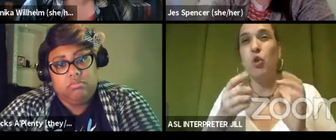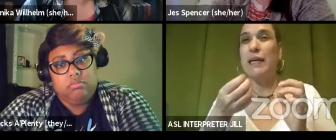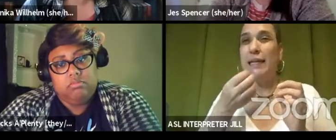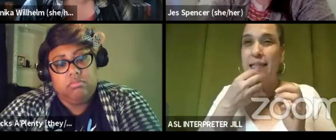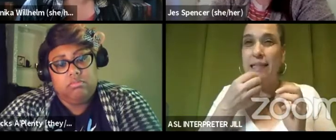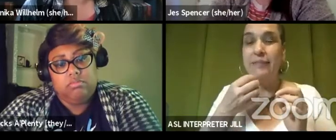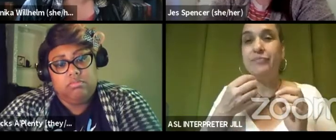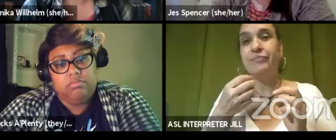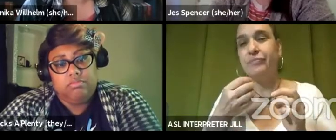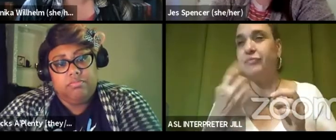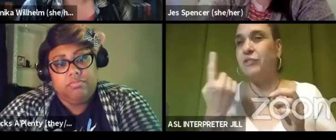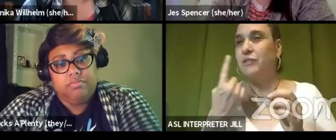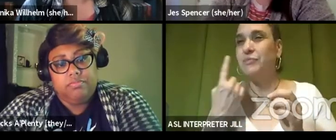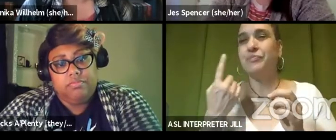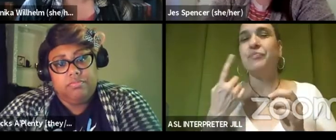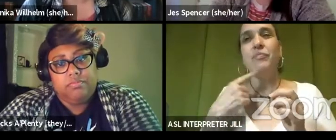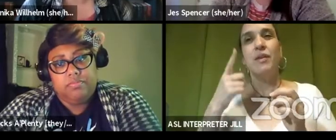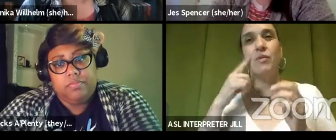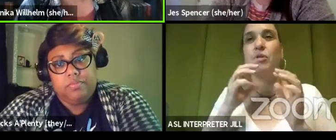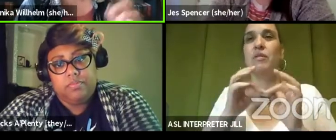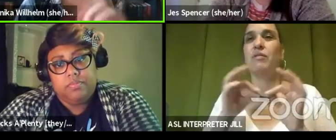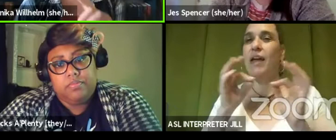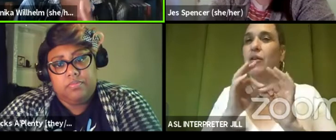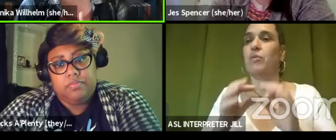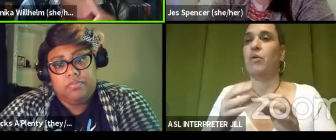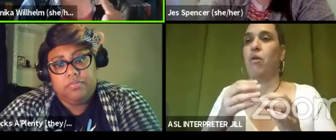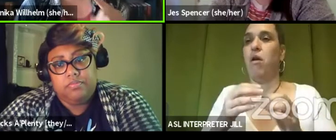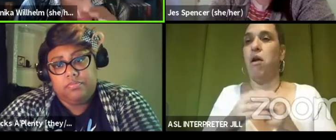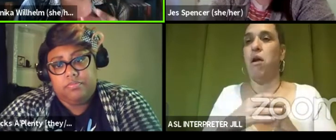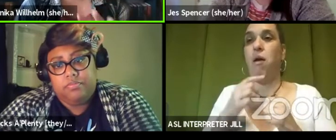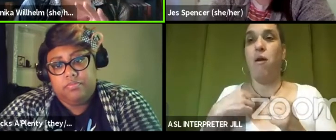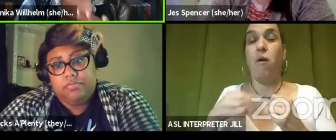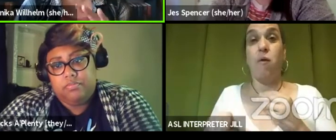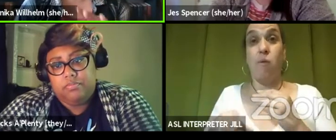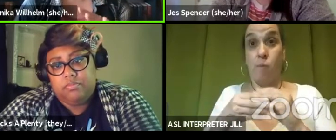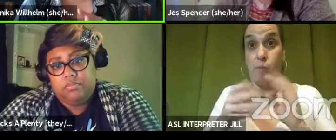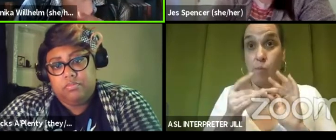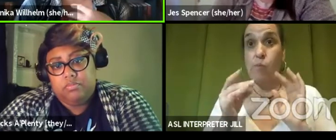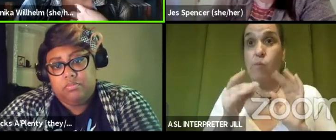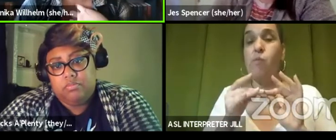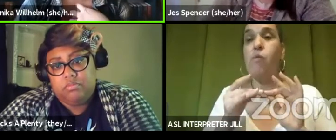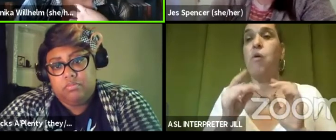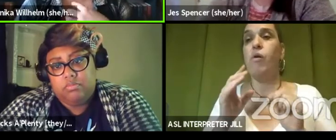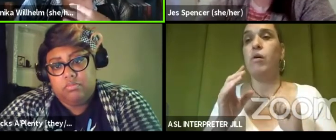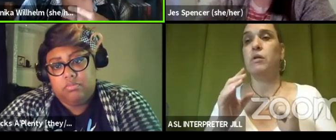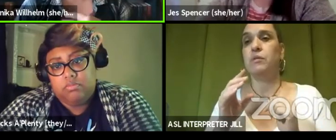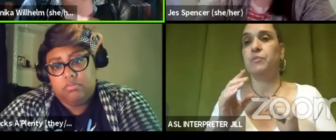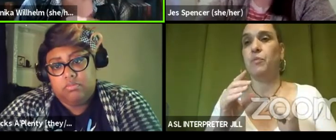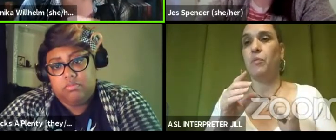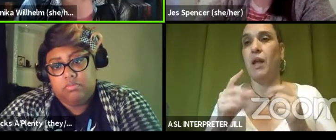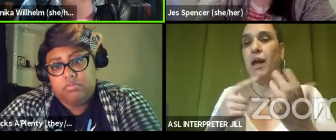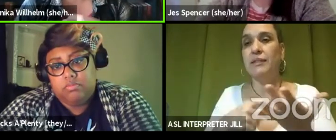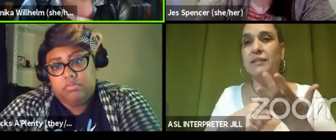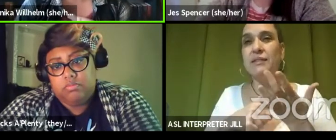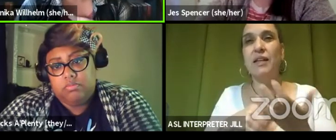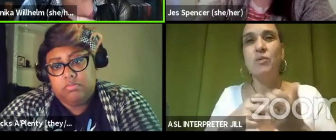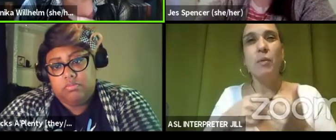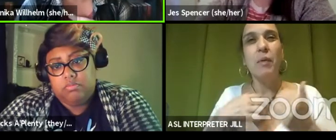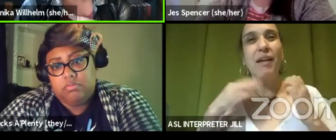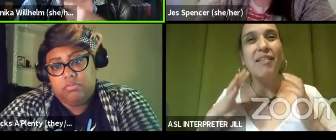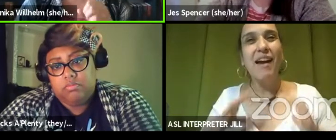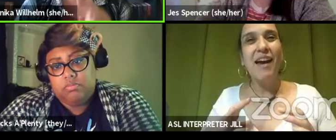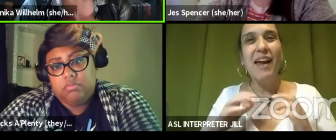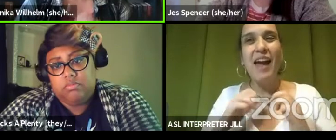think that'd be so valuable. I'm just going to jump in really quickly. That's something, Faith, that I talk about a lot with my clients. It's like, where can you as